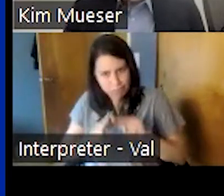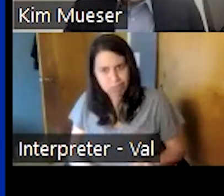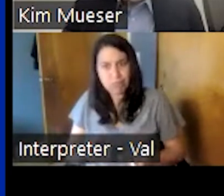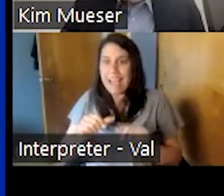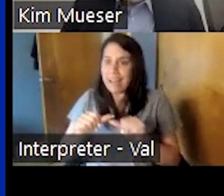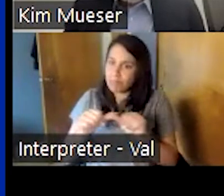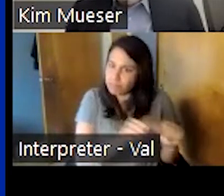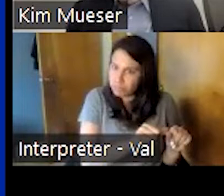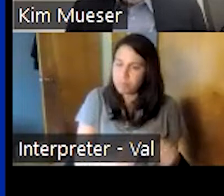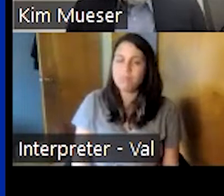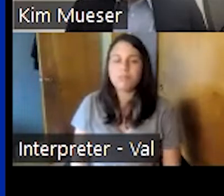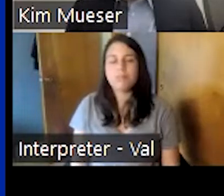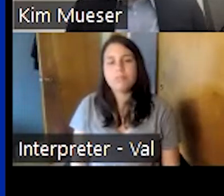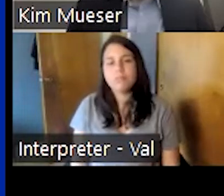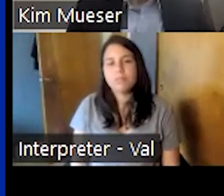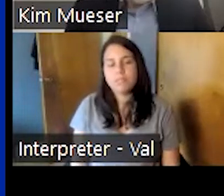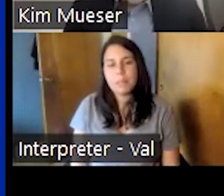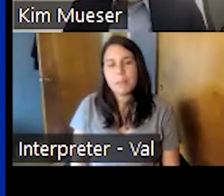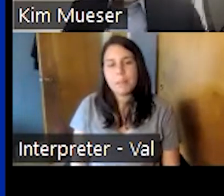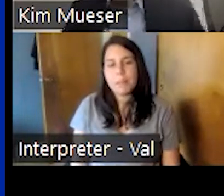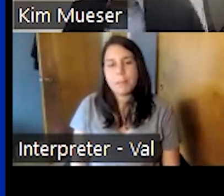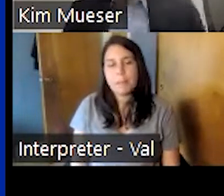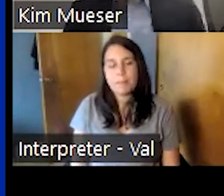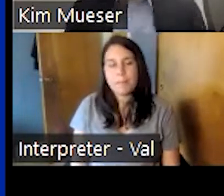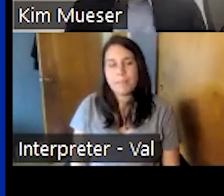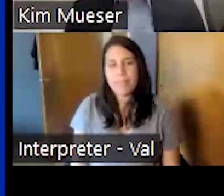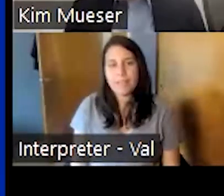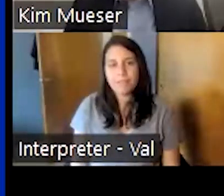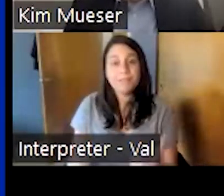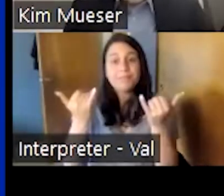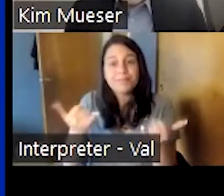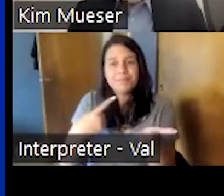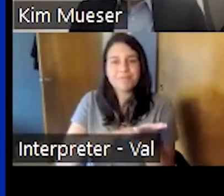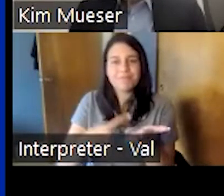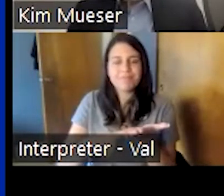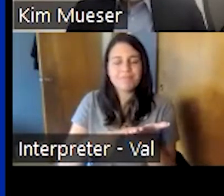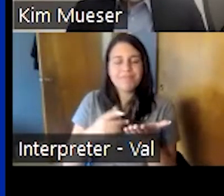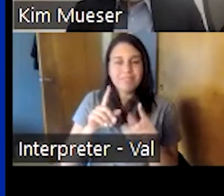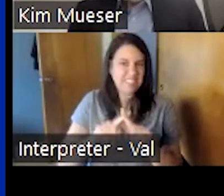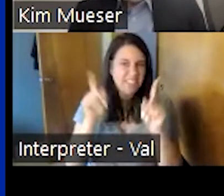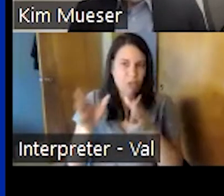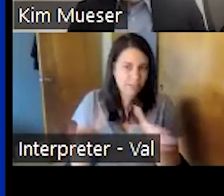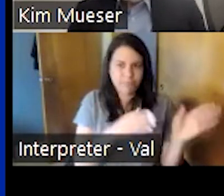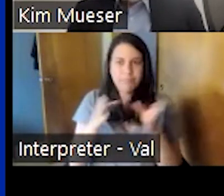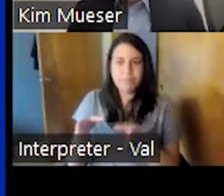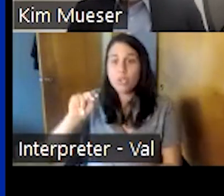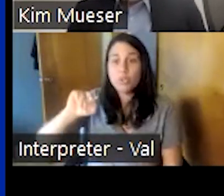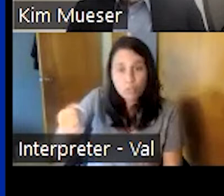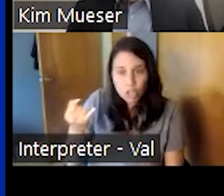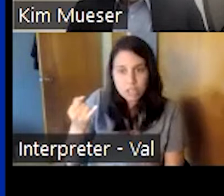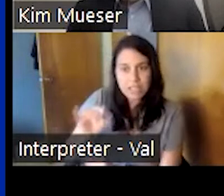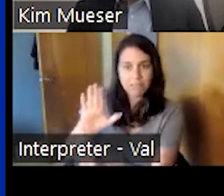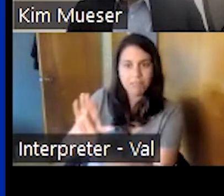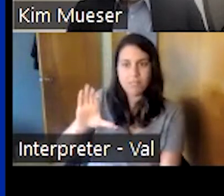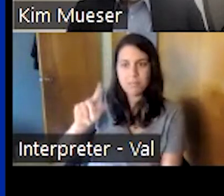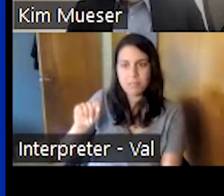group. Now I'm going to talk briefly about the New Jersey CBT study. And this is the one I did